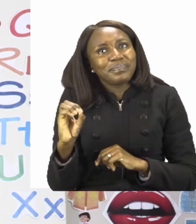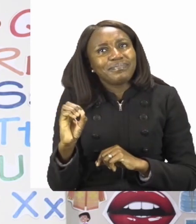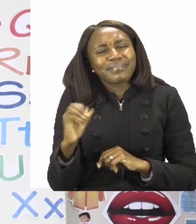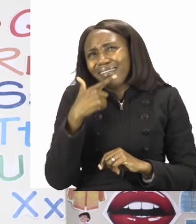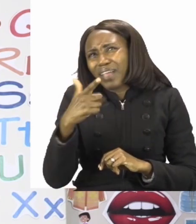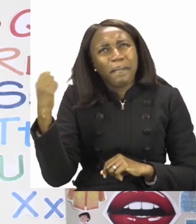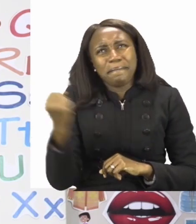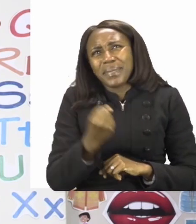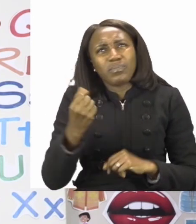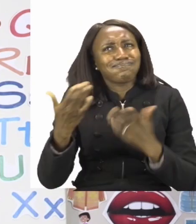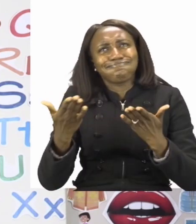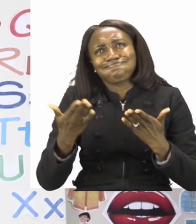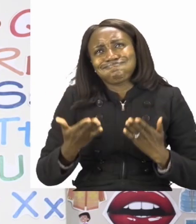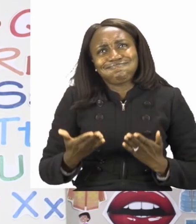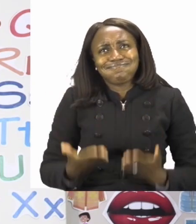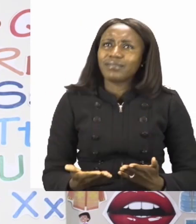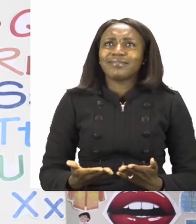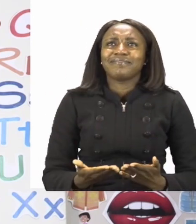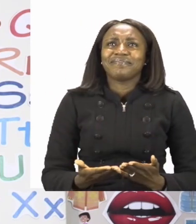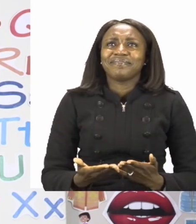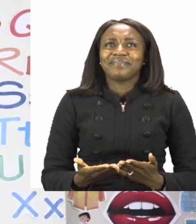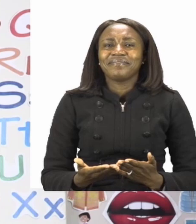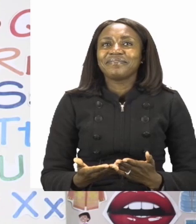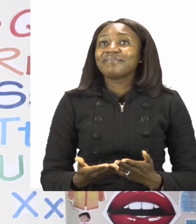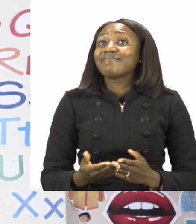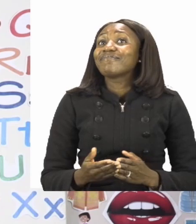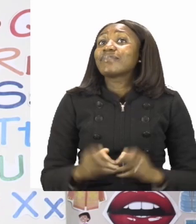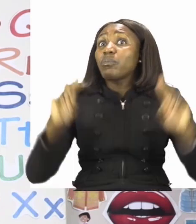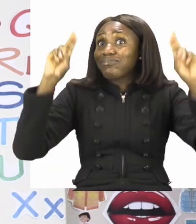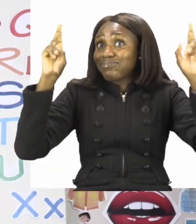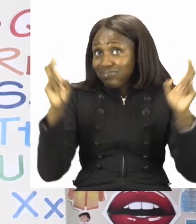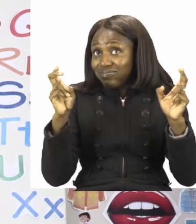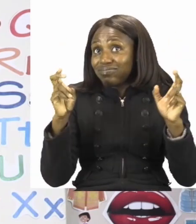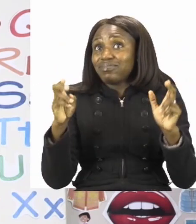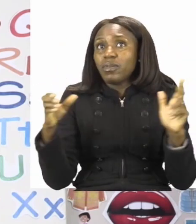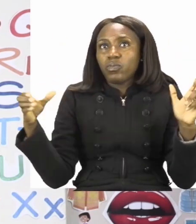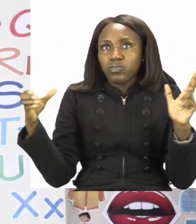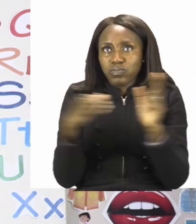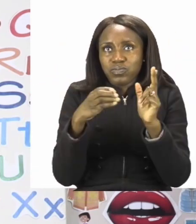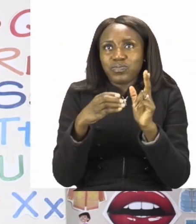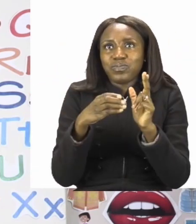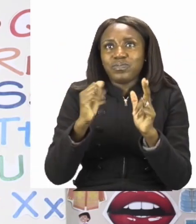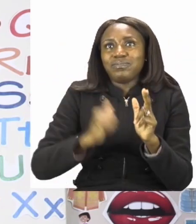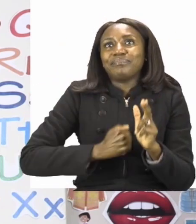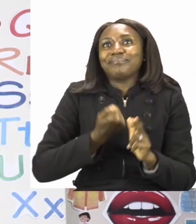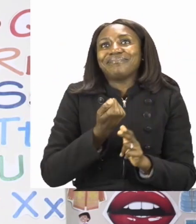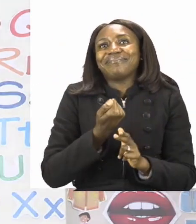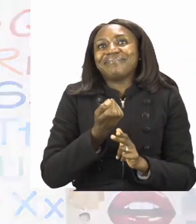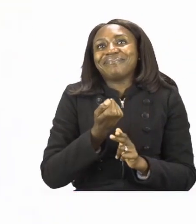you so much for joining me today. Our theme this week is My